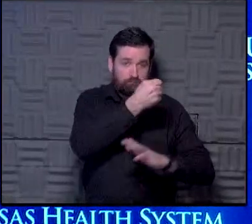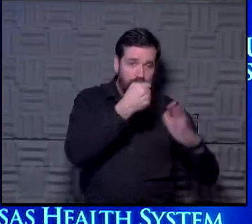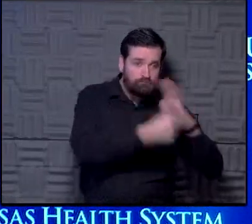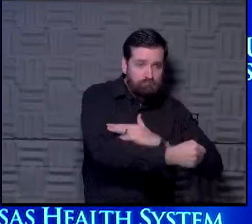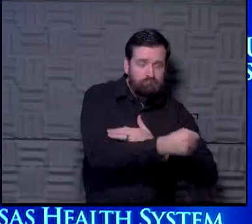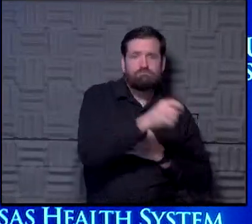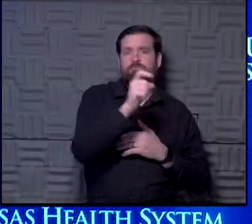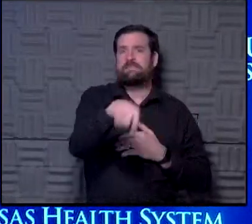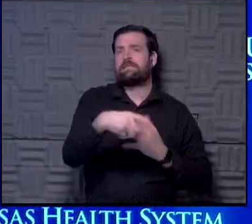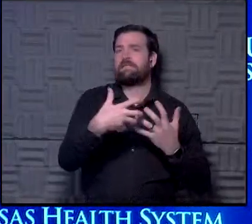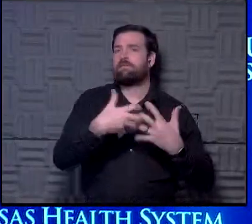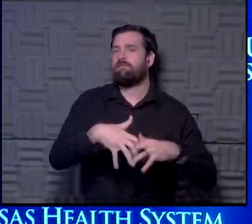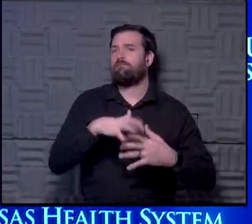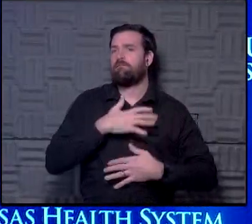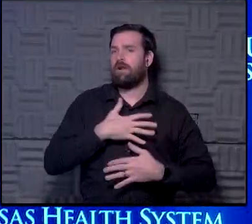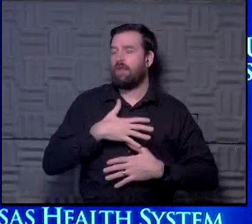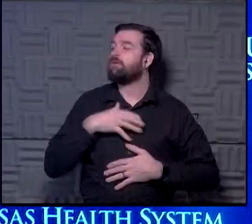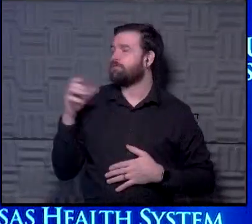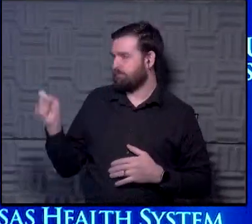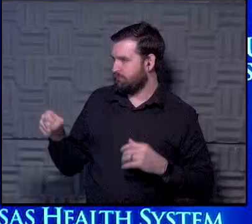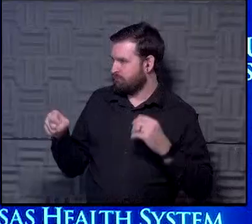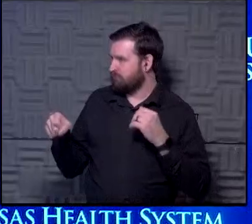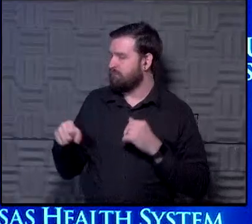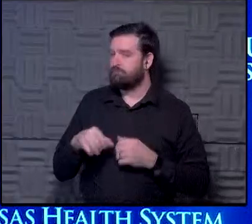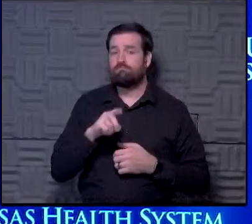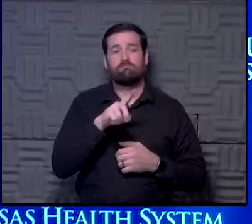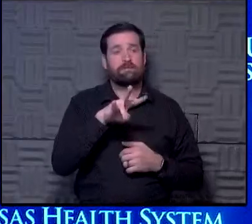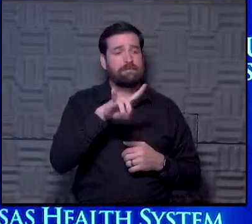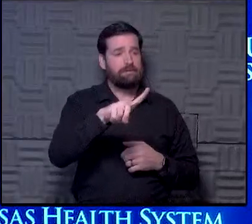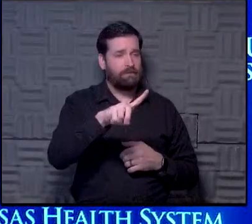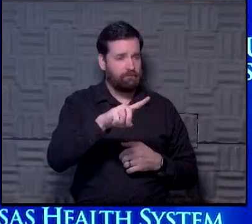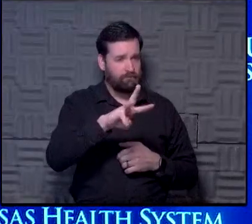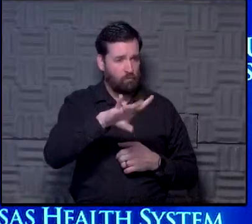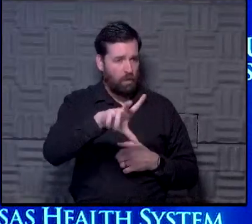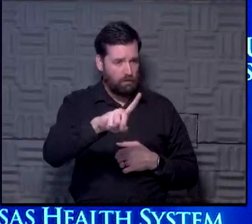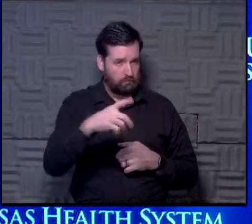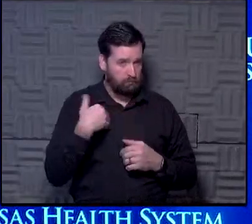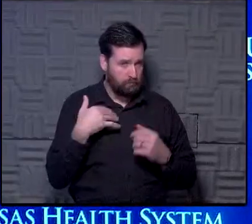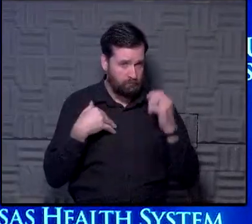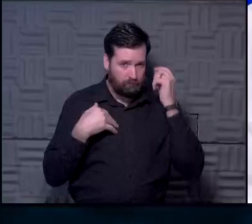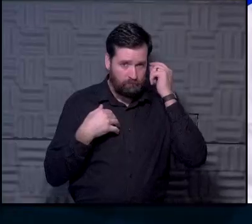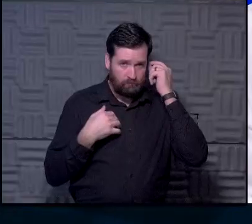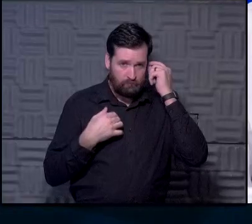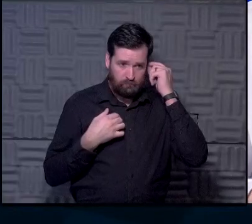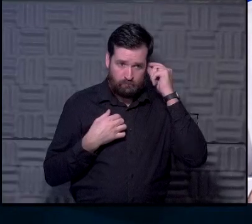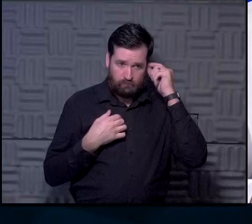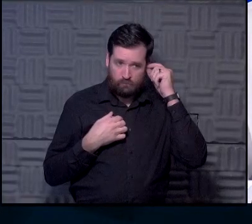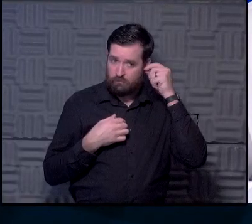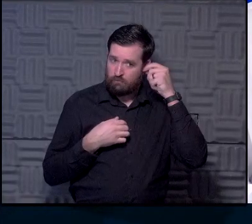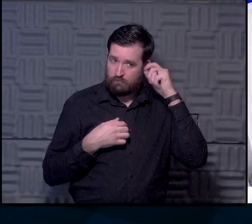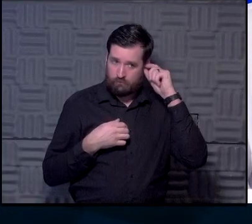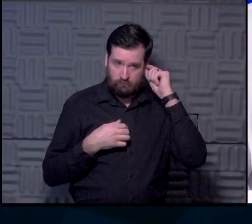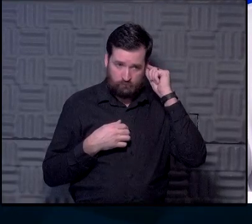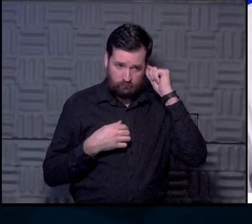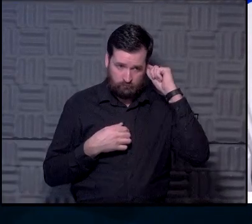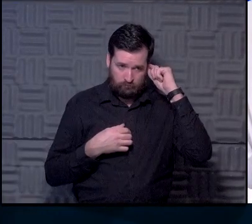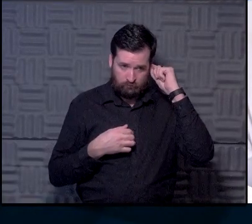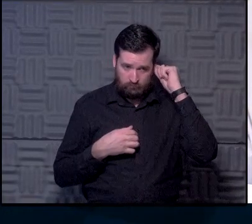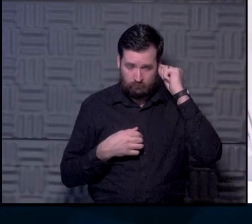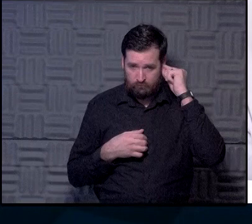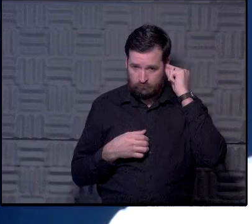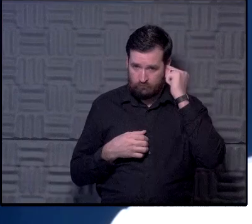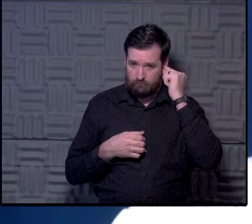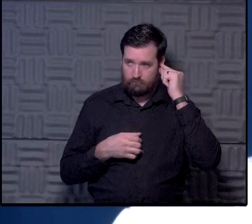need ventilators. We do. David Wild, do you have that off the top? Because you're the guy with the man with the plan about the data.